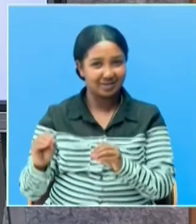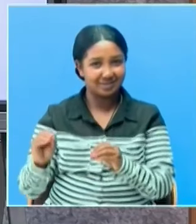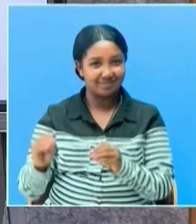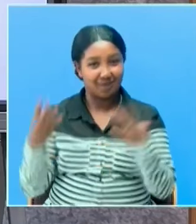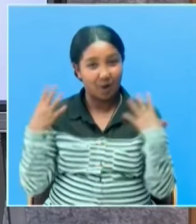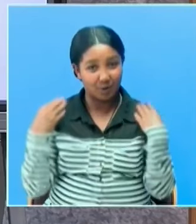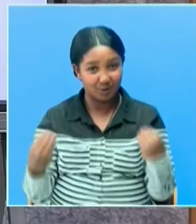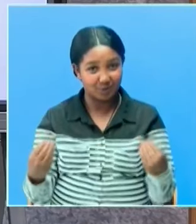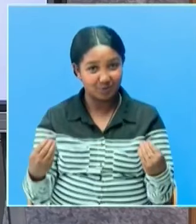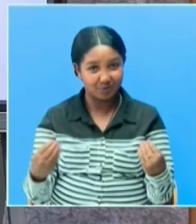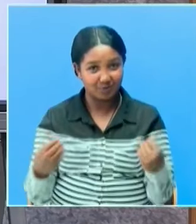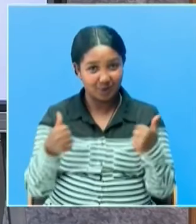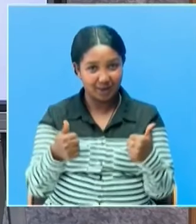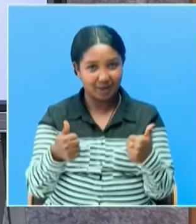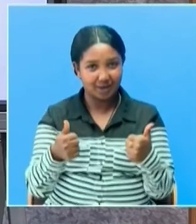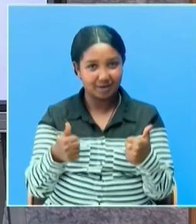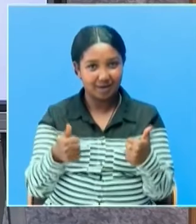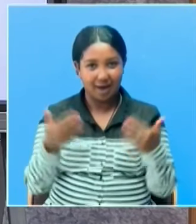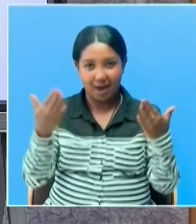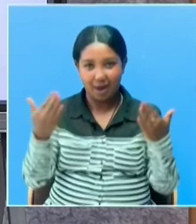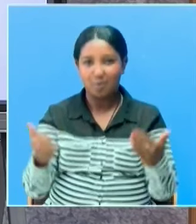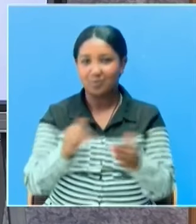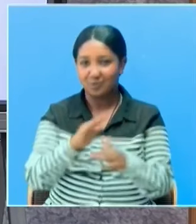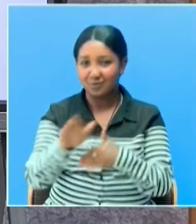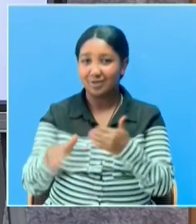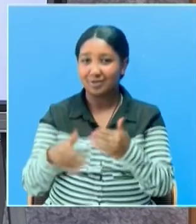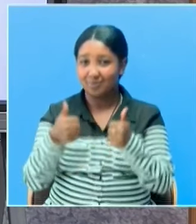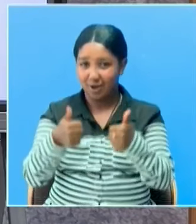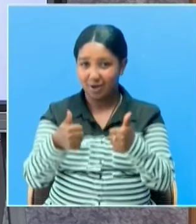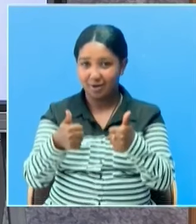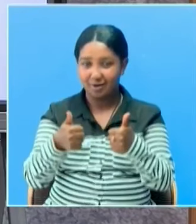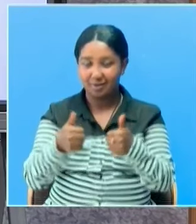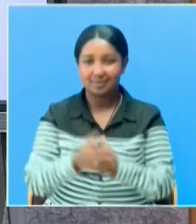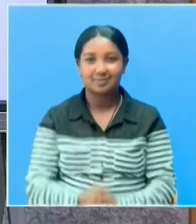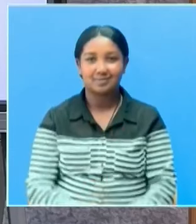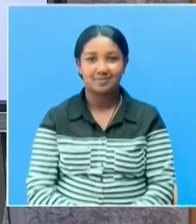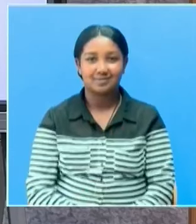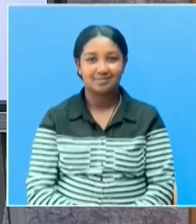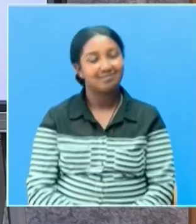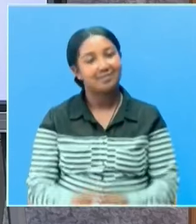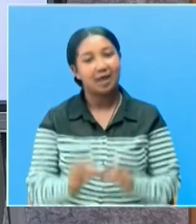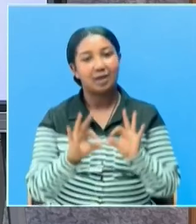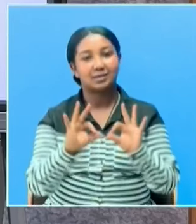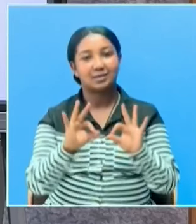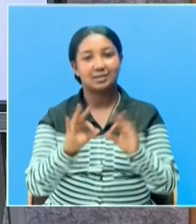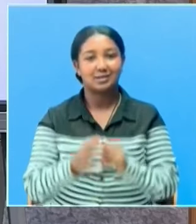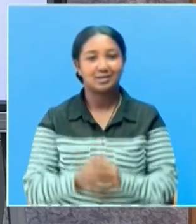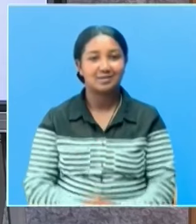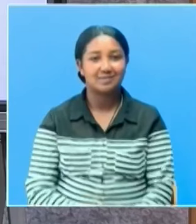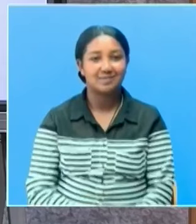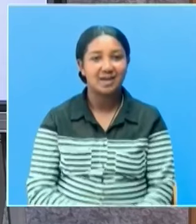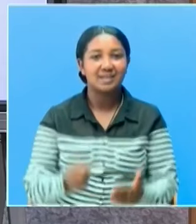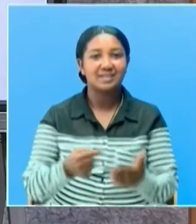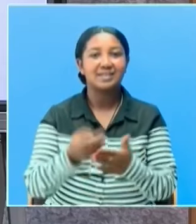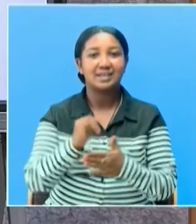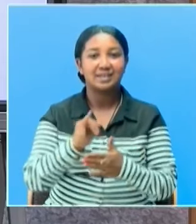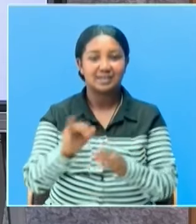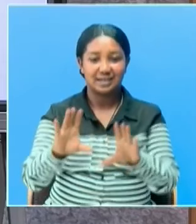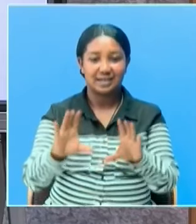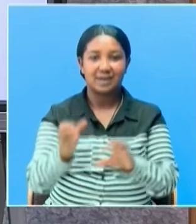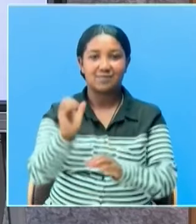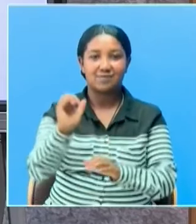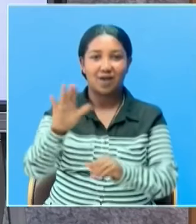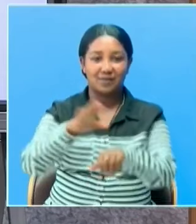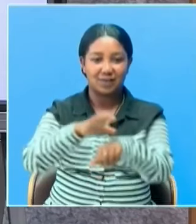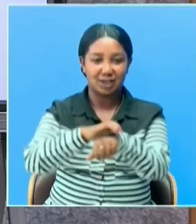How are you? I hope everything is okay. Nice. This is grade 5